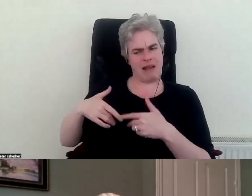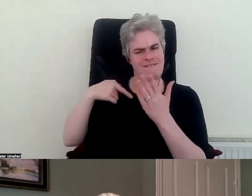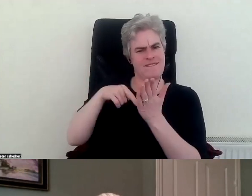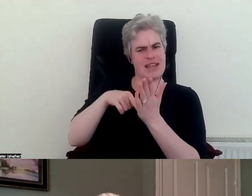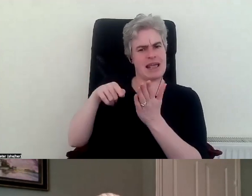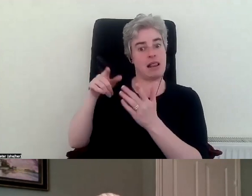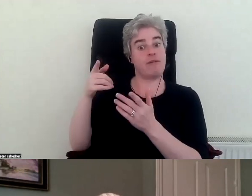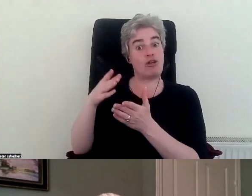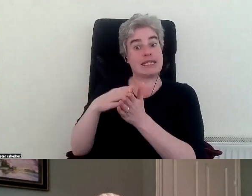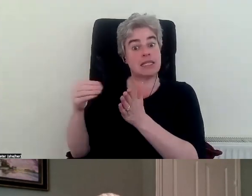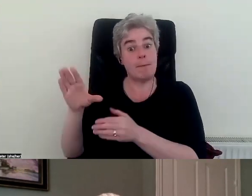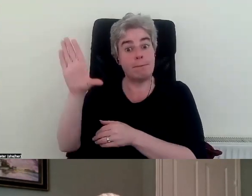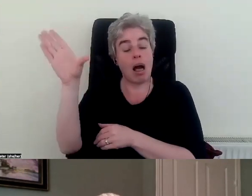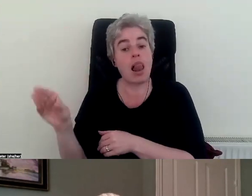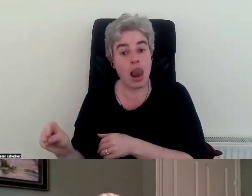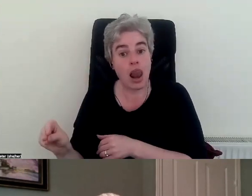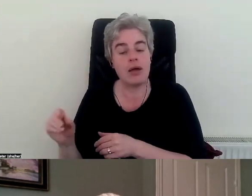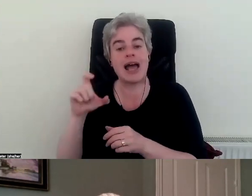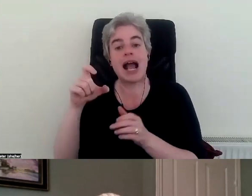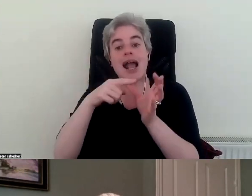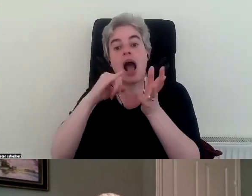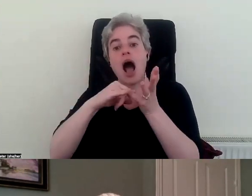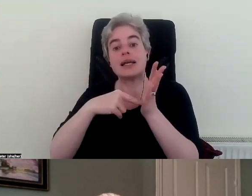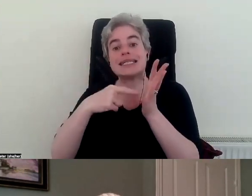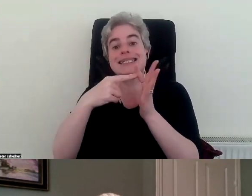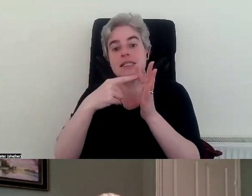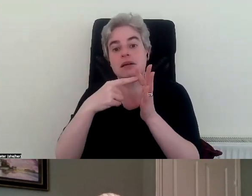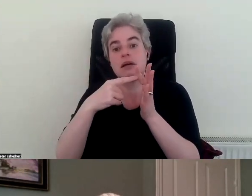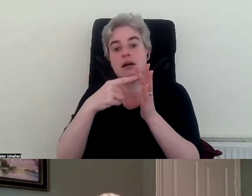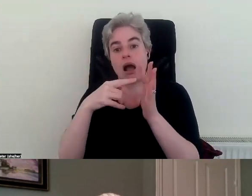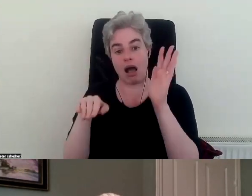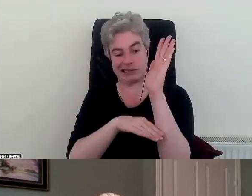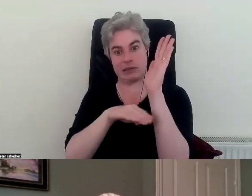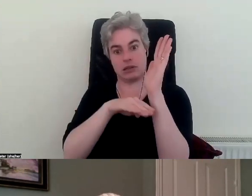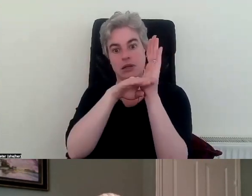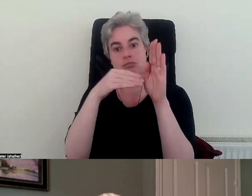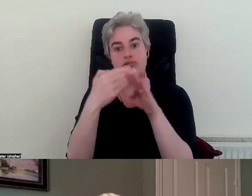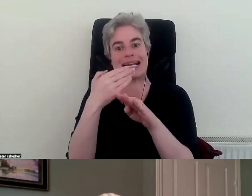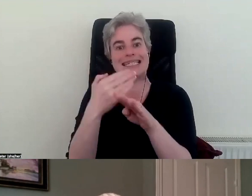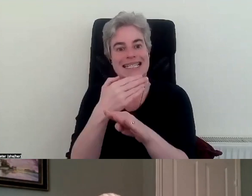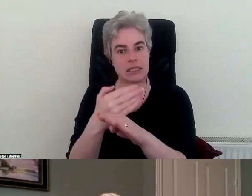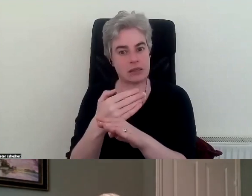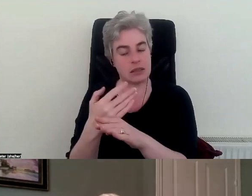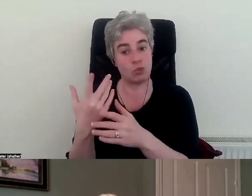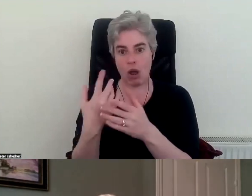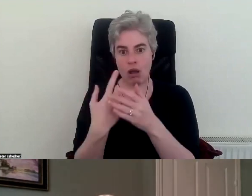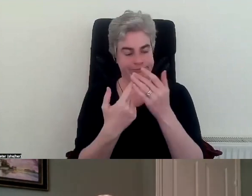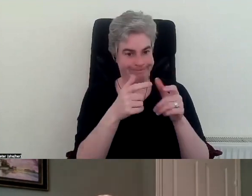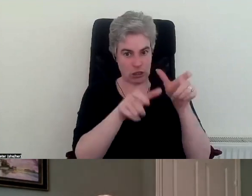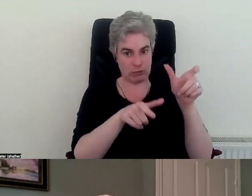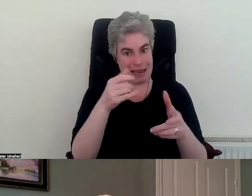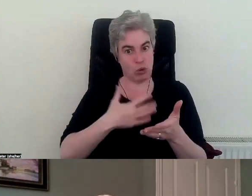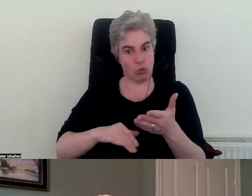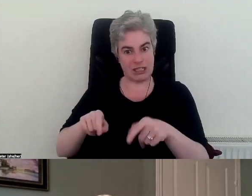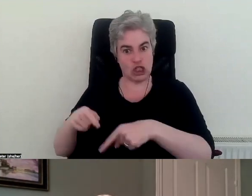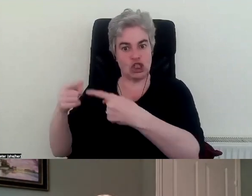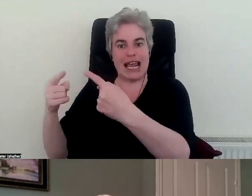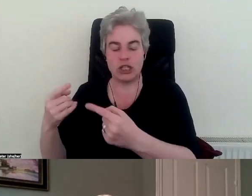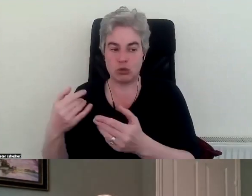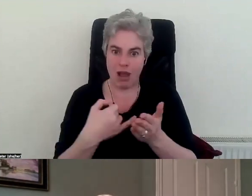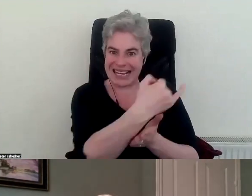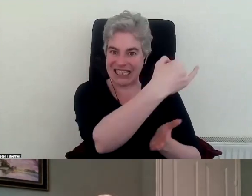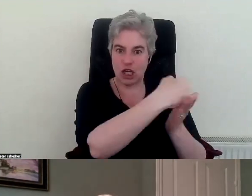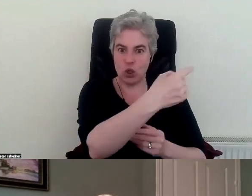Indian context, the caste practices were in many ways excluded from the main framework. The